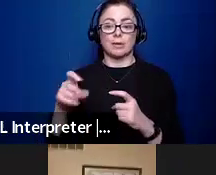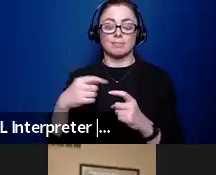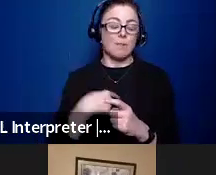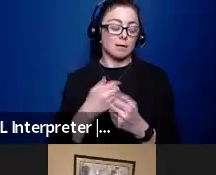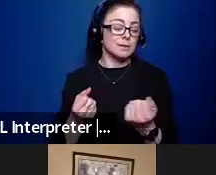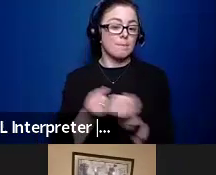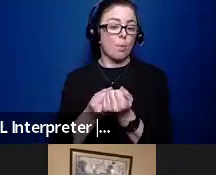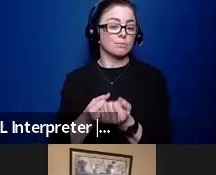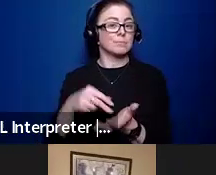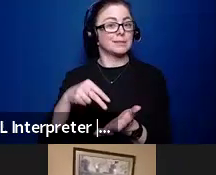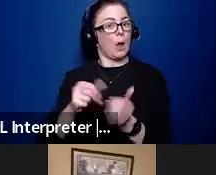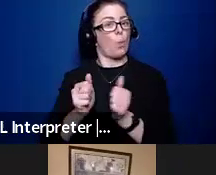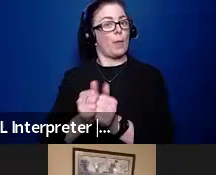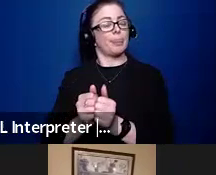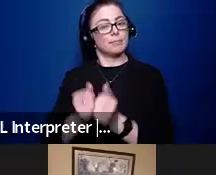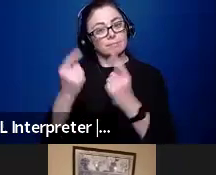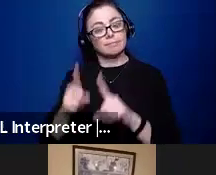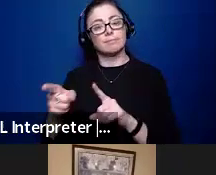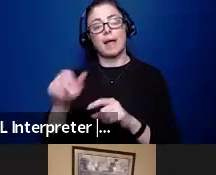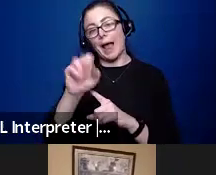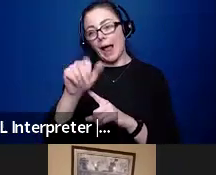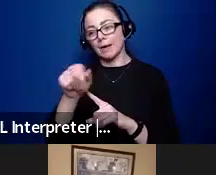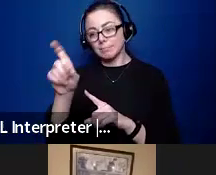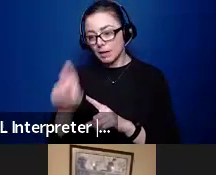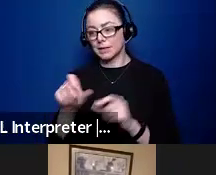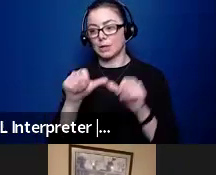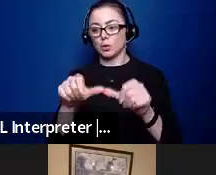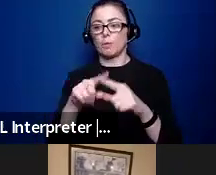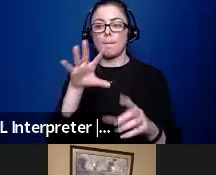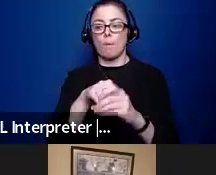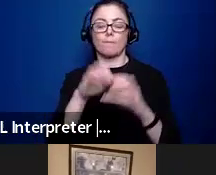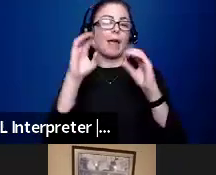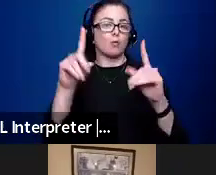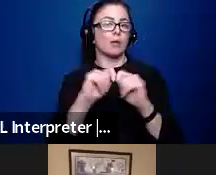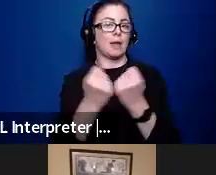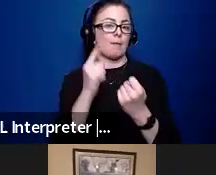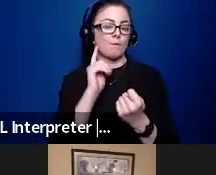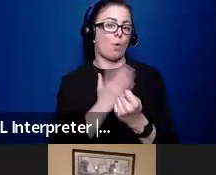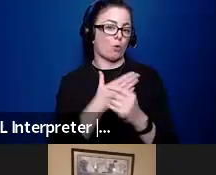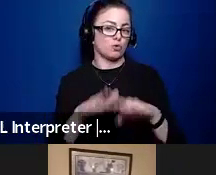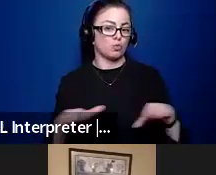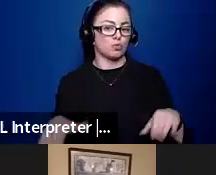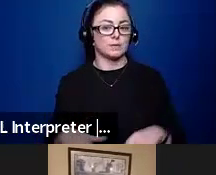AEAs. Local AEAs must continue to be part of the educational team for our children.